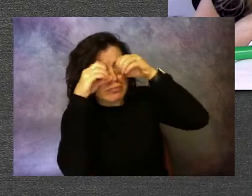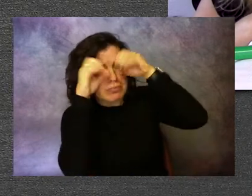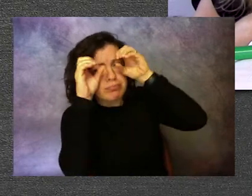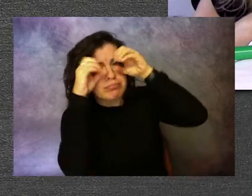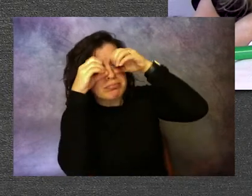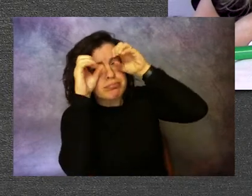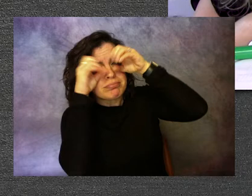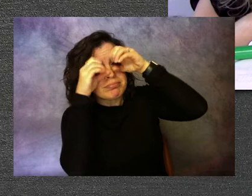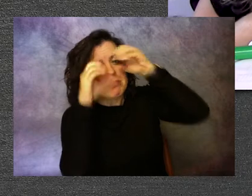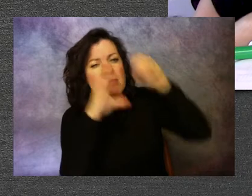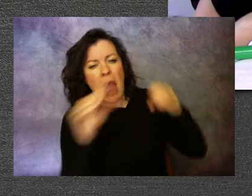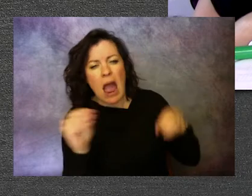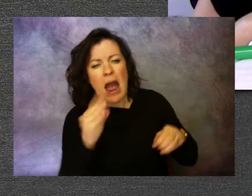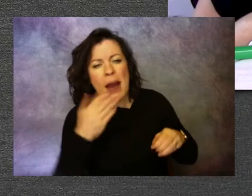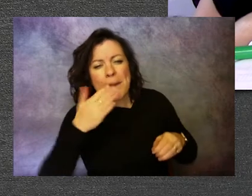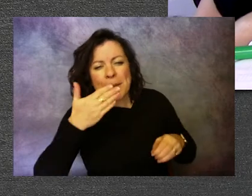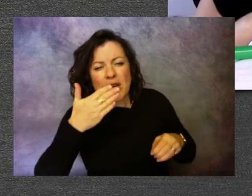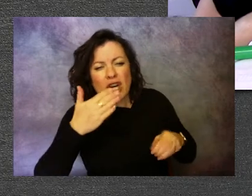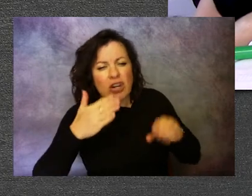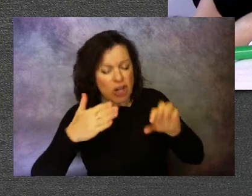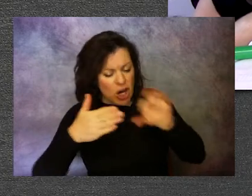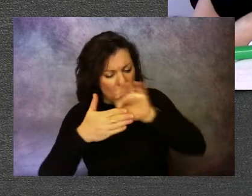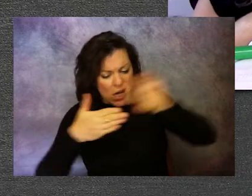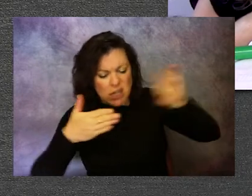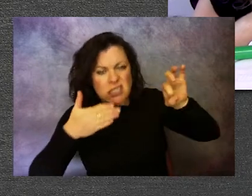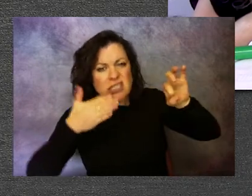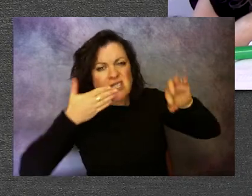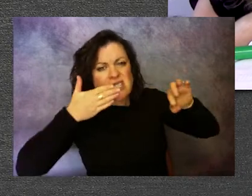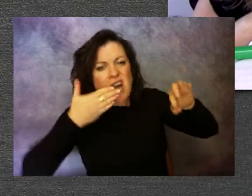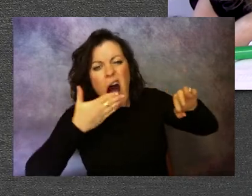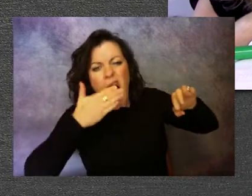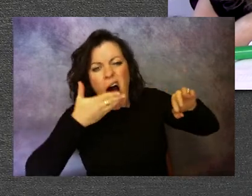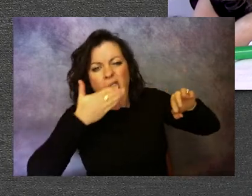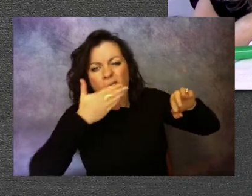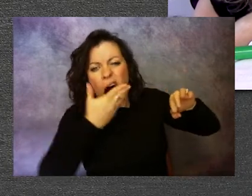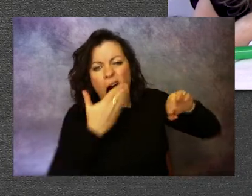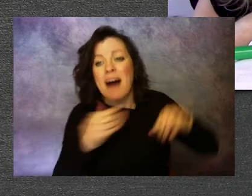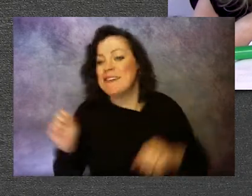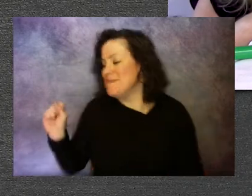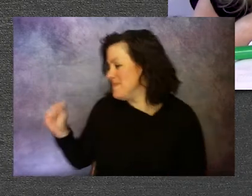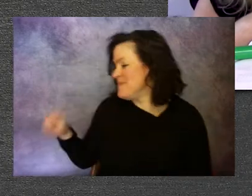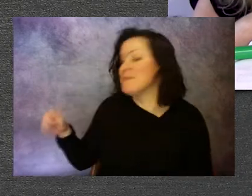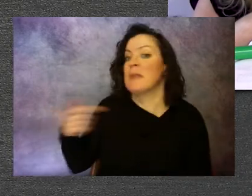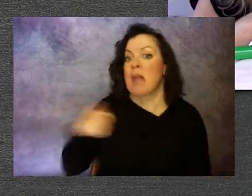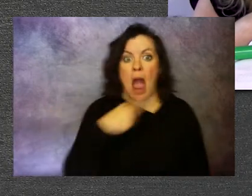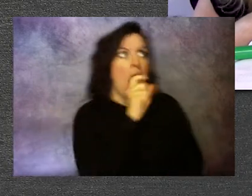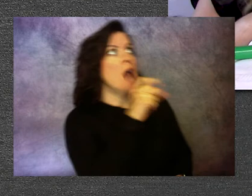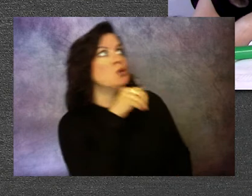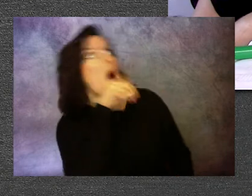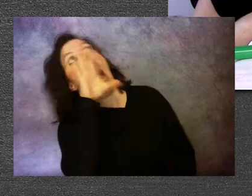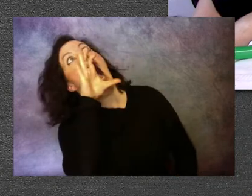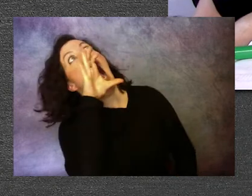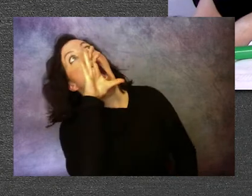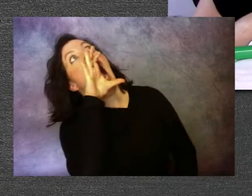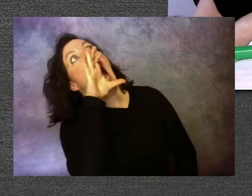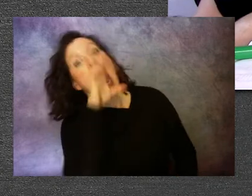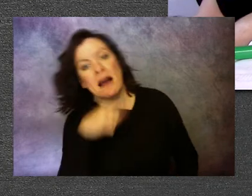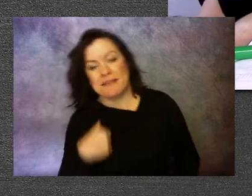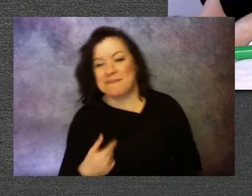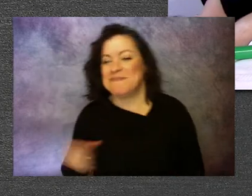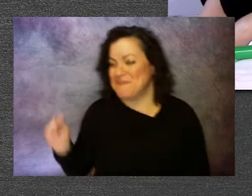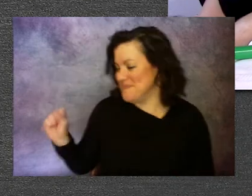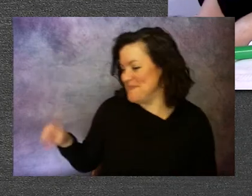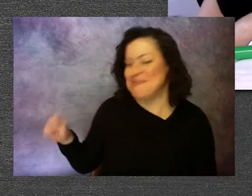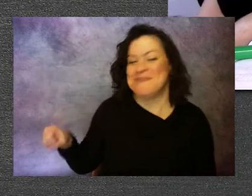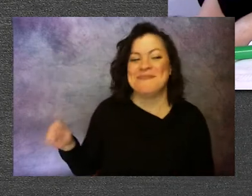mirror on a stick. Oh yes, the little mirror. Yeah, and she told me to go, ah. That's right, you have to open